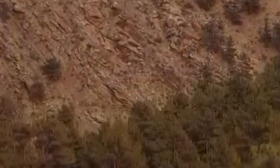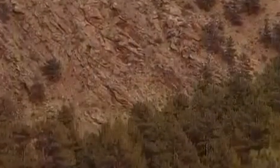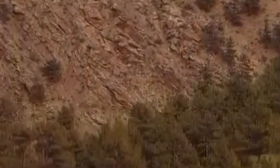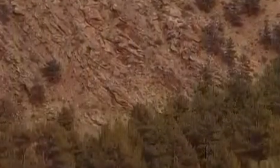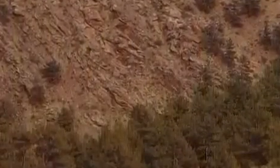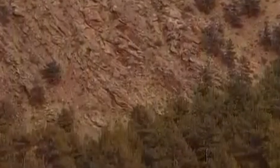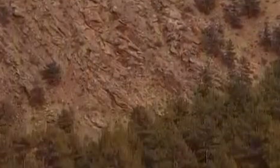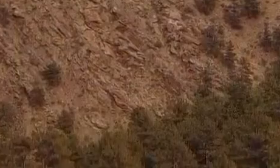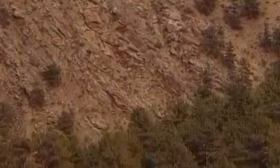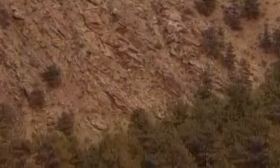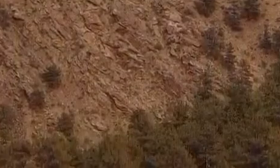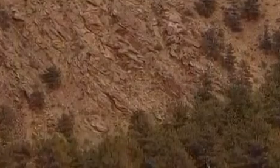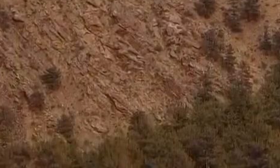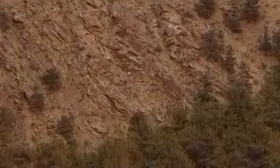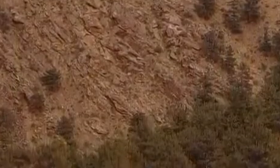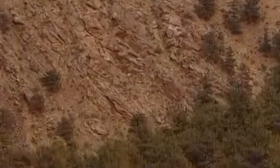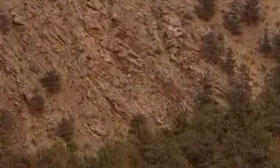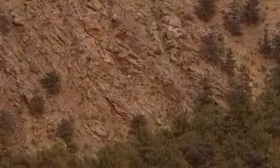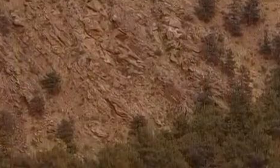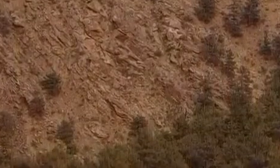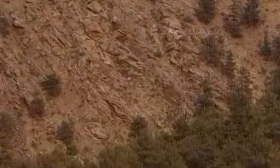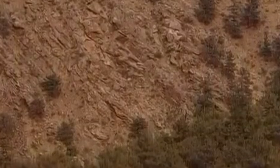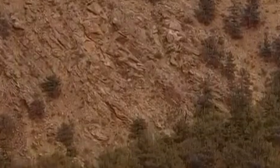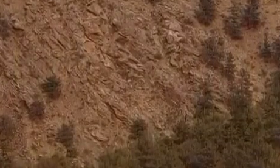a beautiful blue